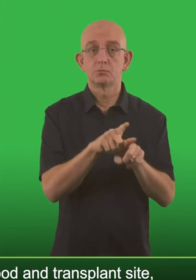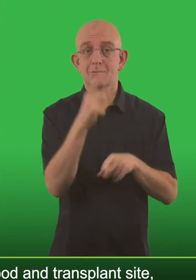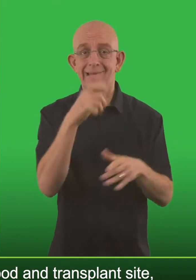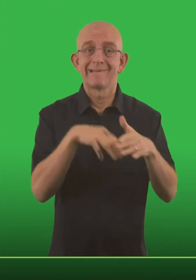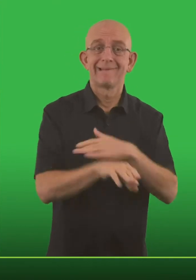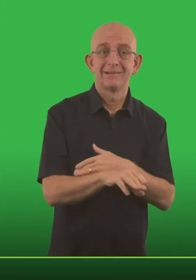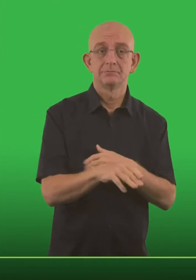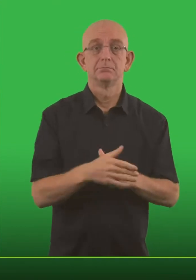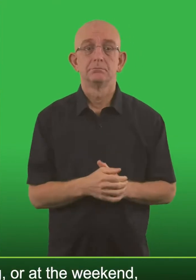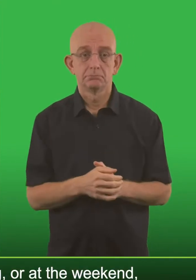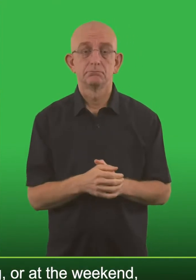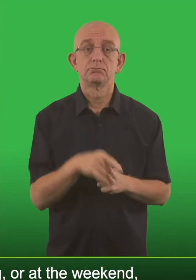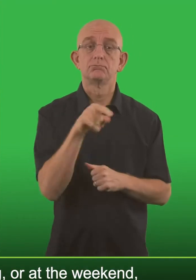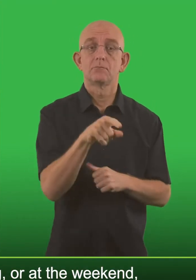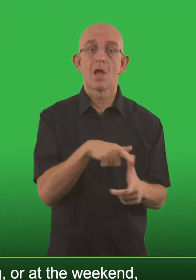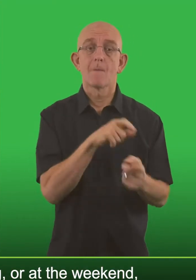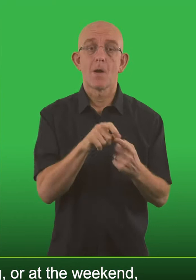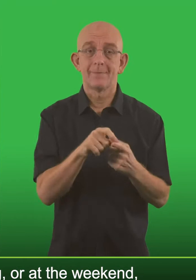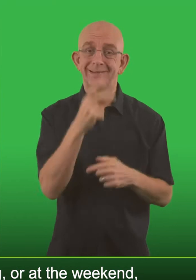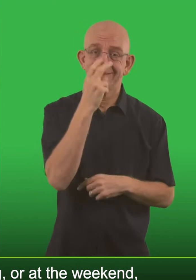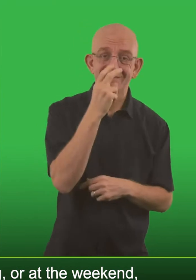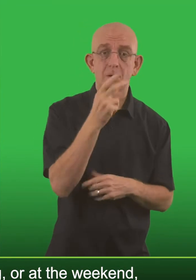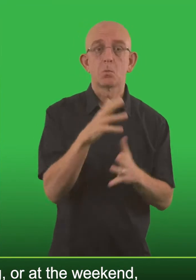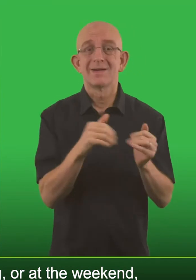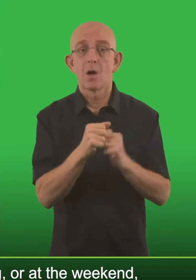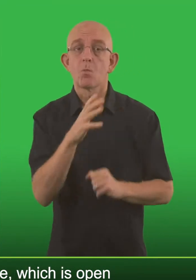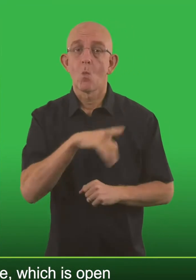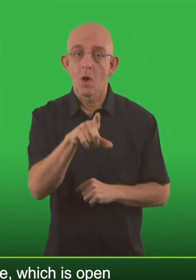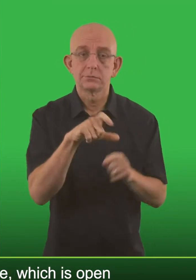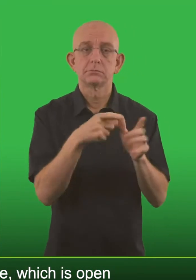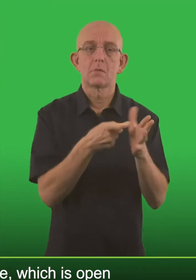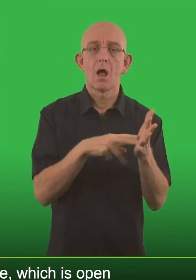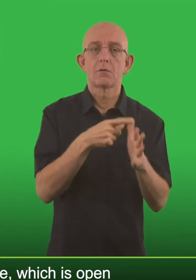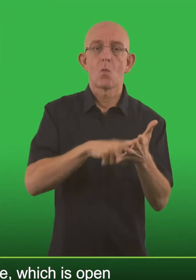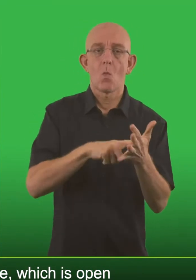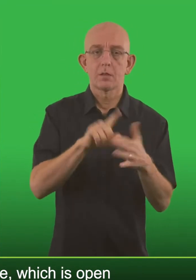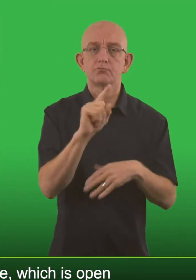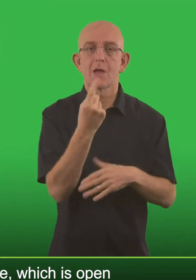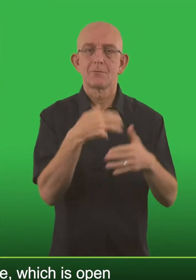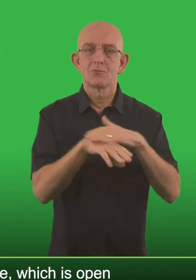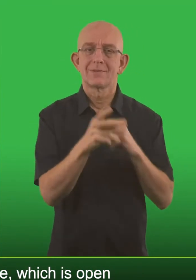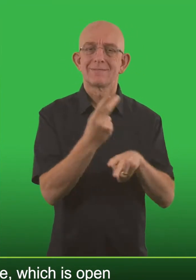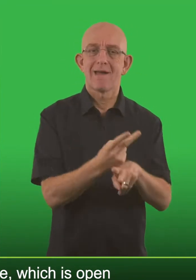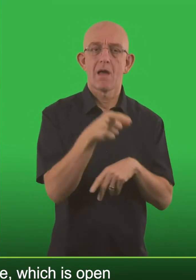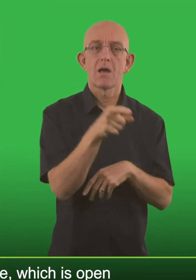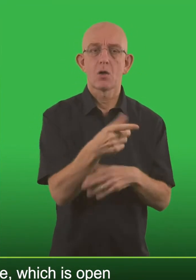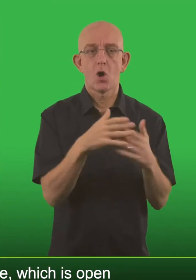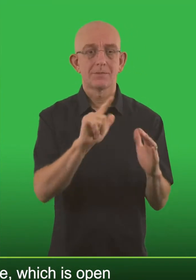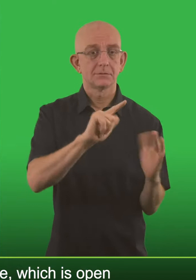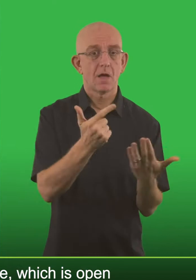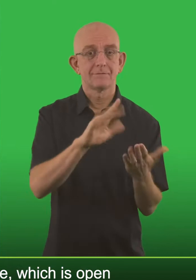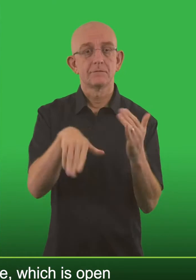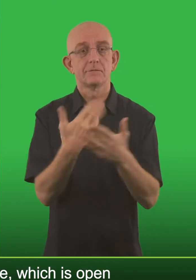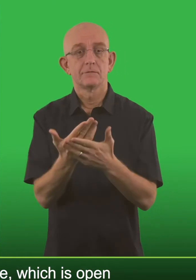for walk-ins. If you need an appointment in the evening or at the weekend, there's the Darnell Primary Care Centre, which is open